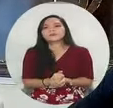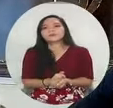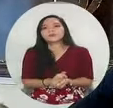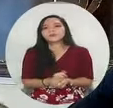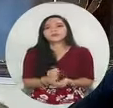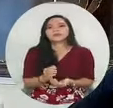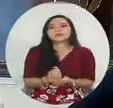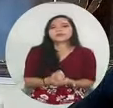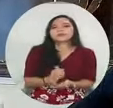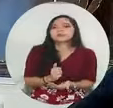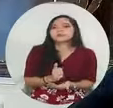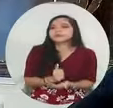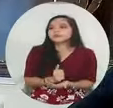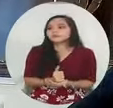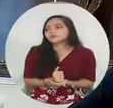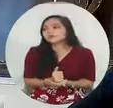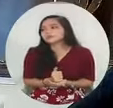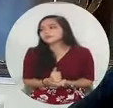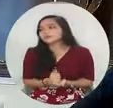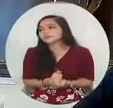cross.